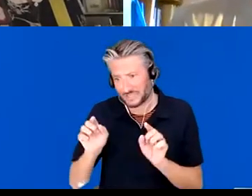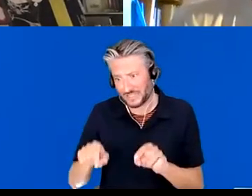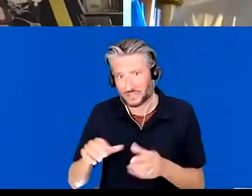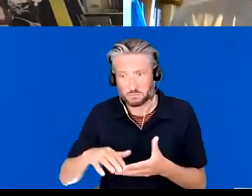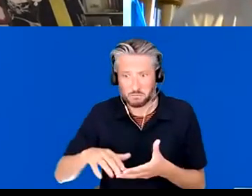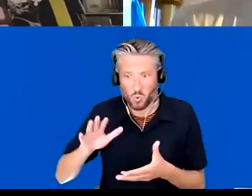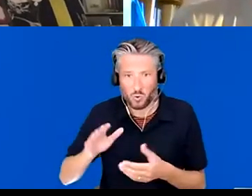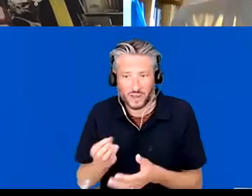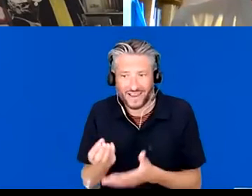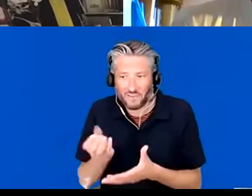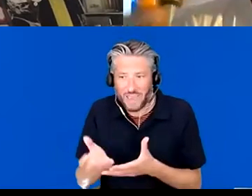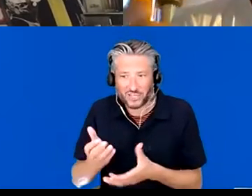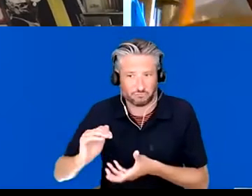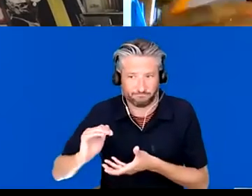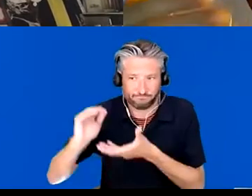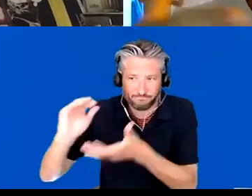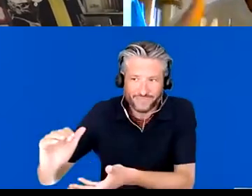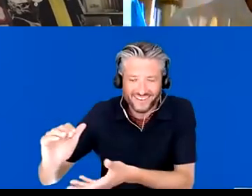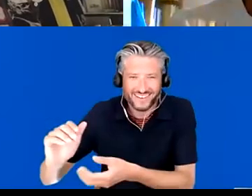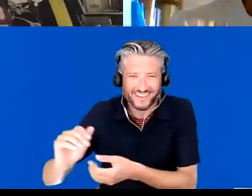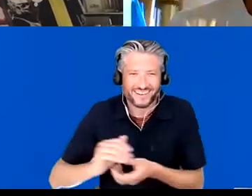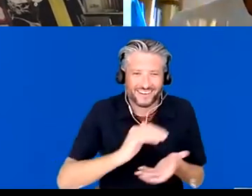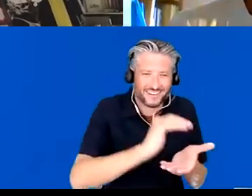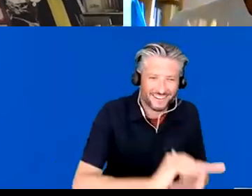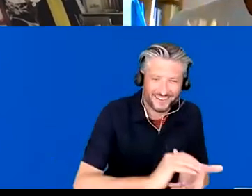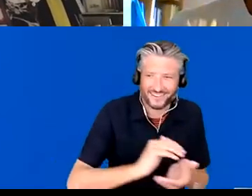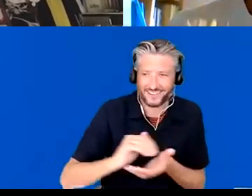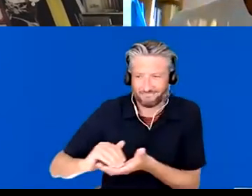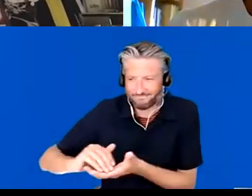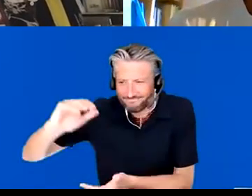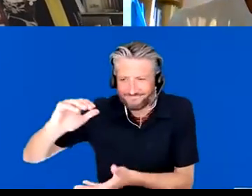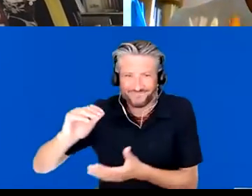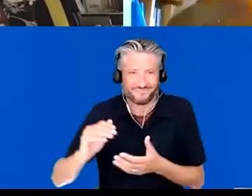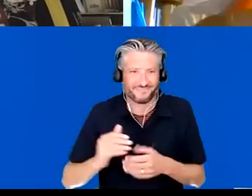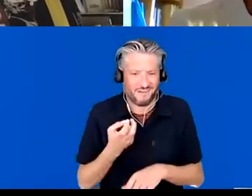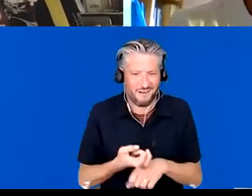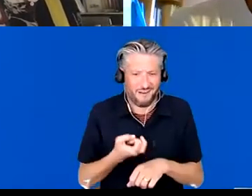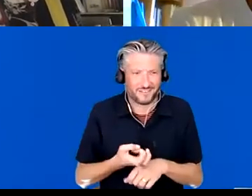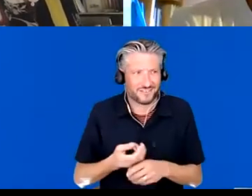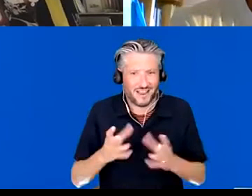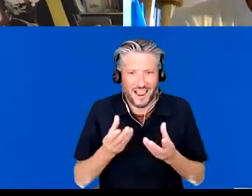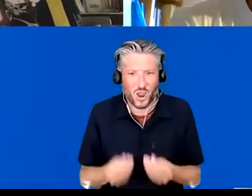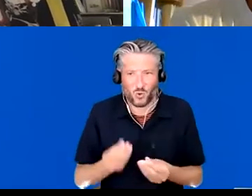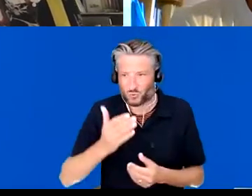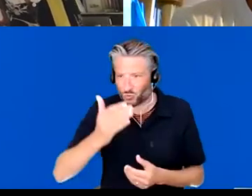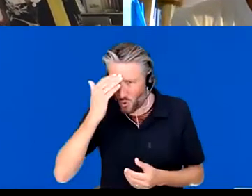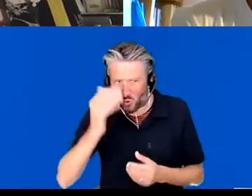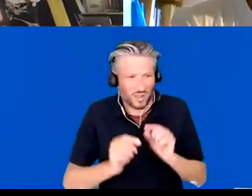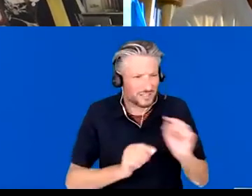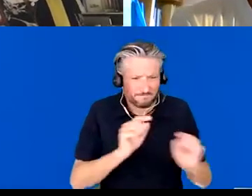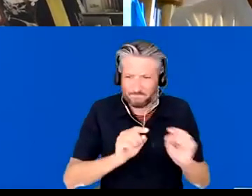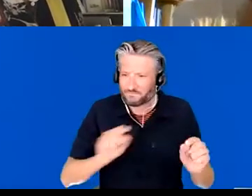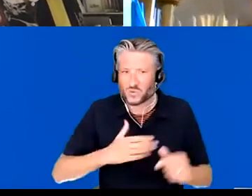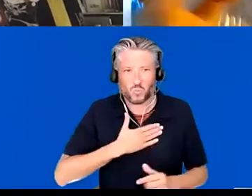And so sometimes it was hard to sort of pitch it right. So I was just, it's interesting what Beatrix was saying,